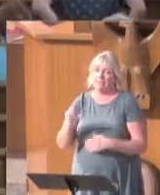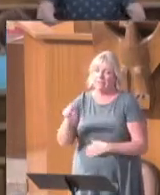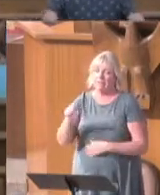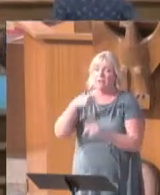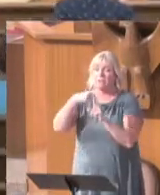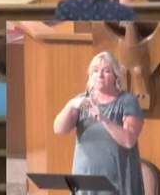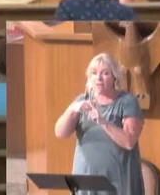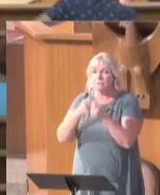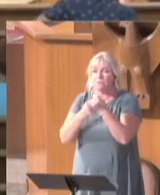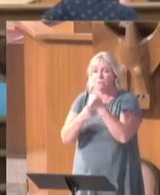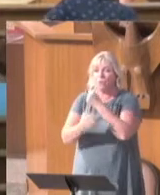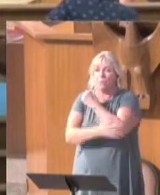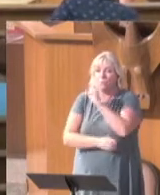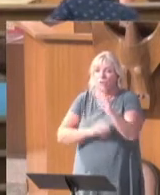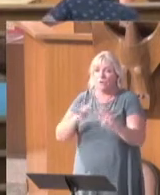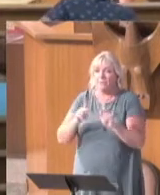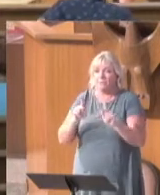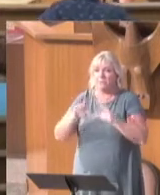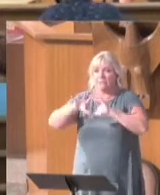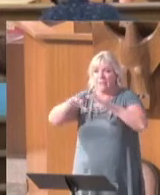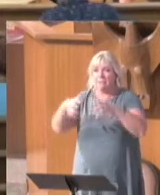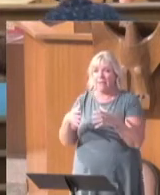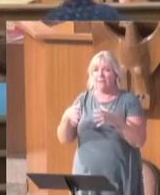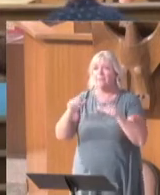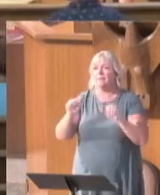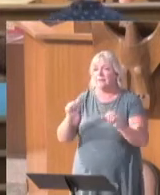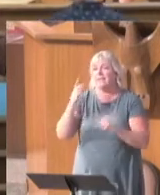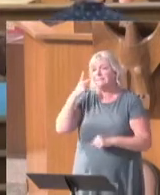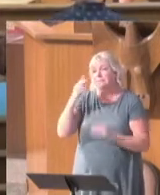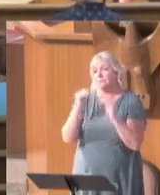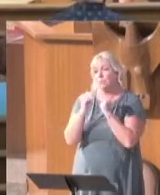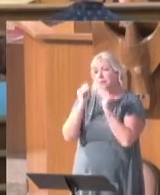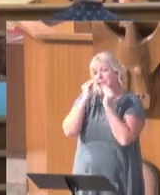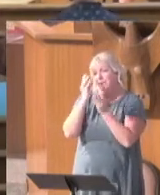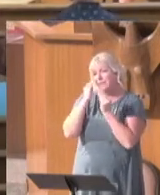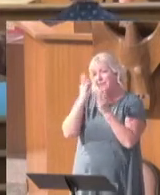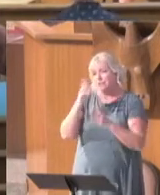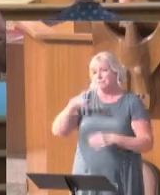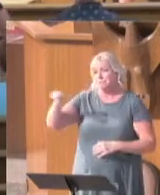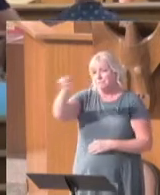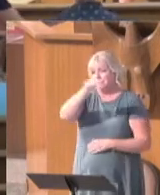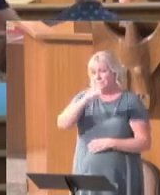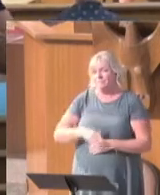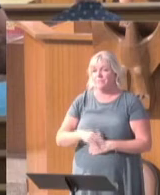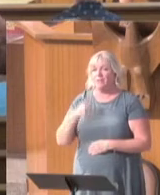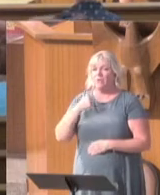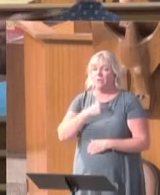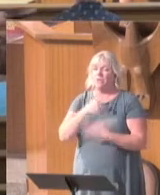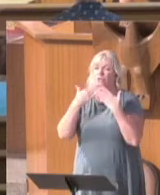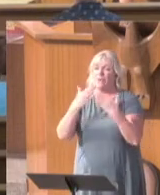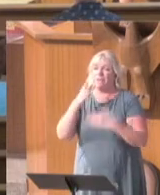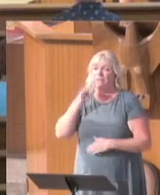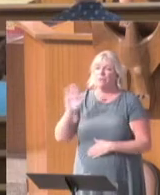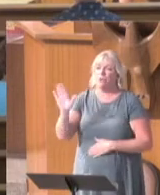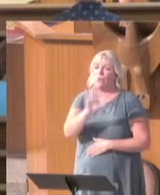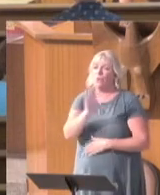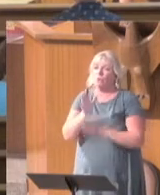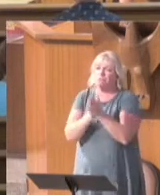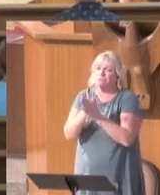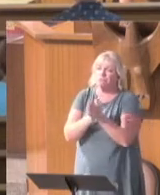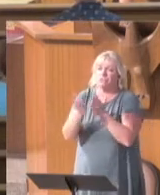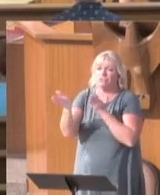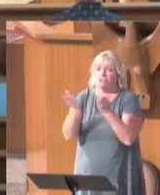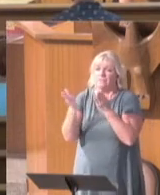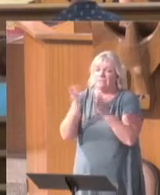the Poor People's Campaign. That's where you'll find more information out there. We're so grateful for the dedication and service of this church to the world.